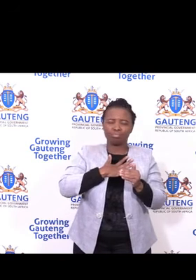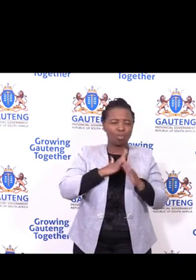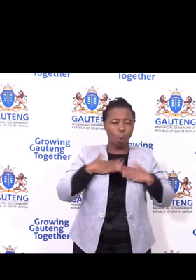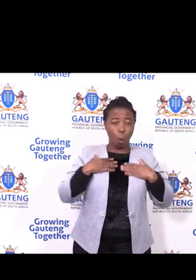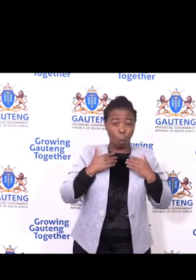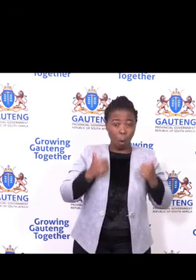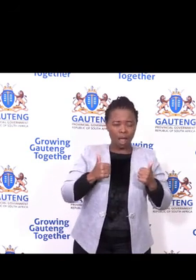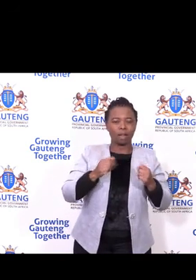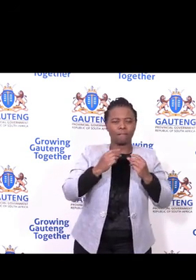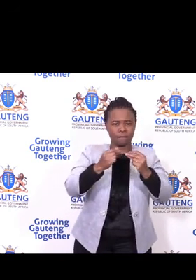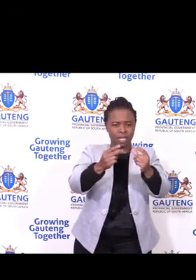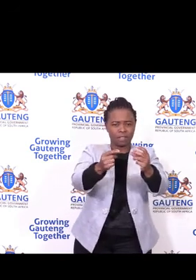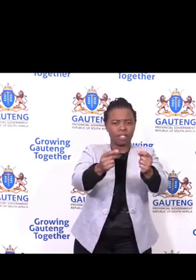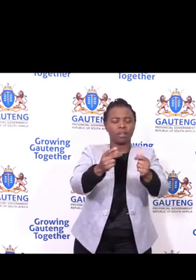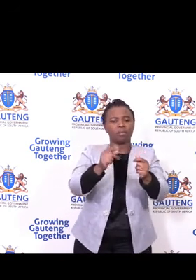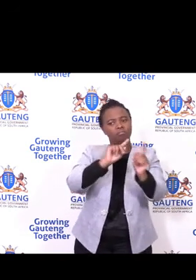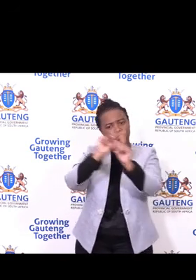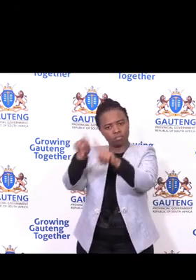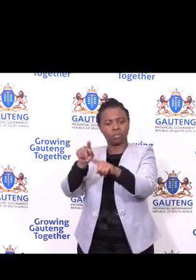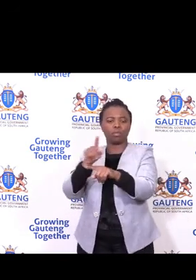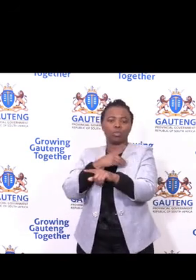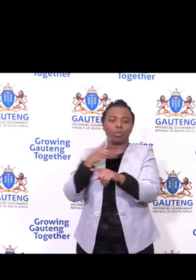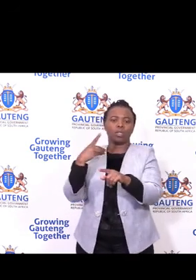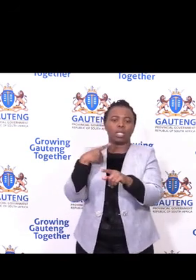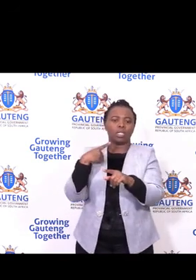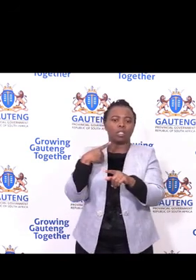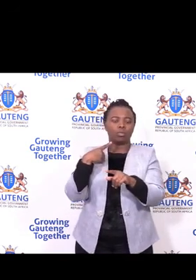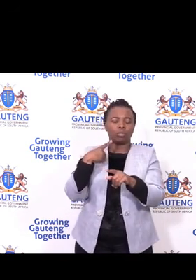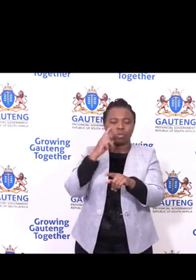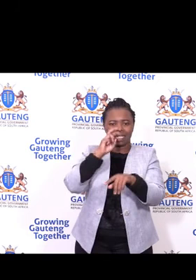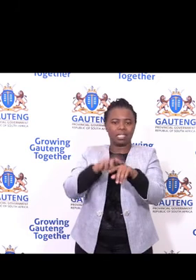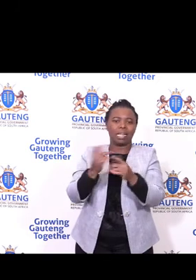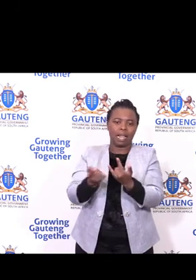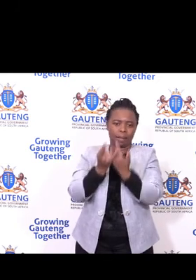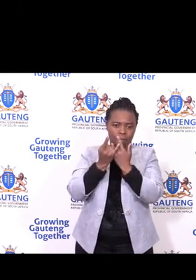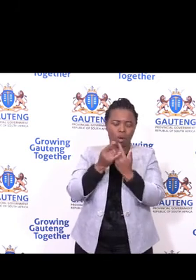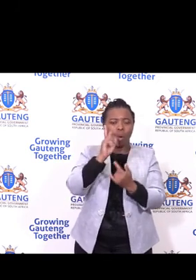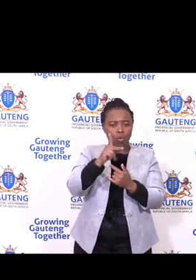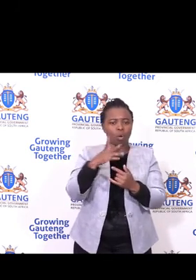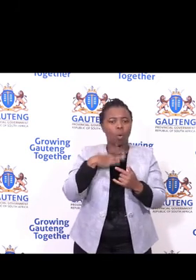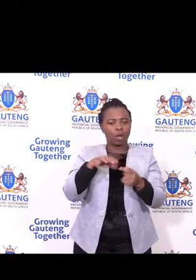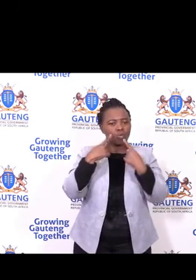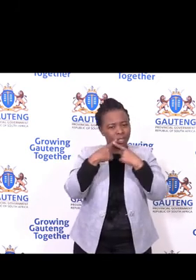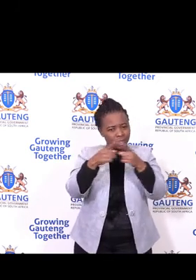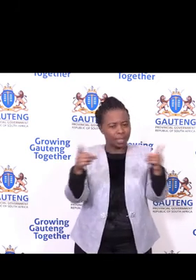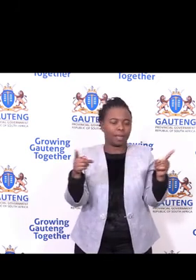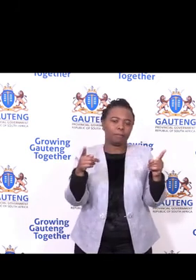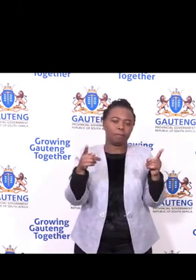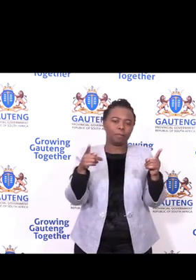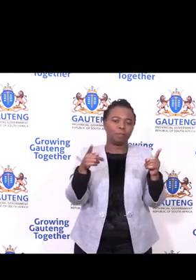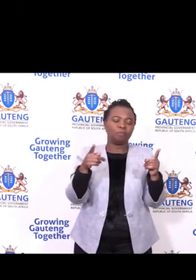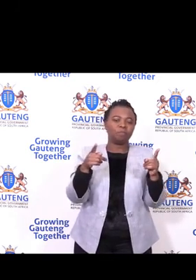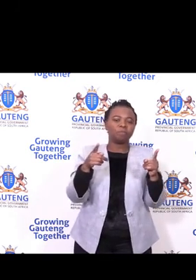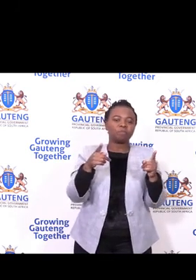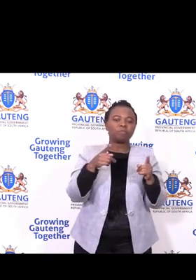help adequately and quickly. We like to also continue to say to you that the human resource